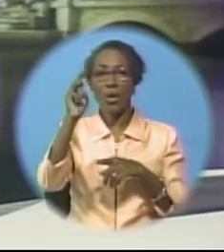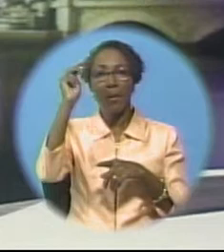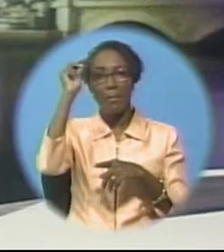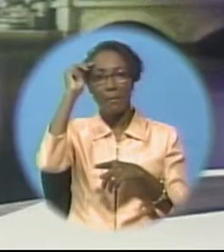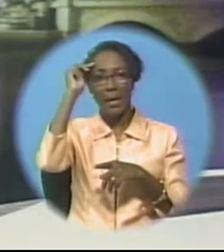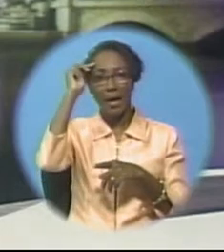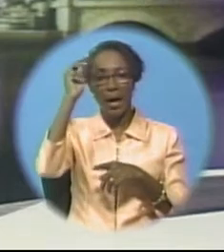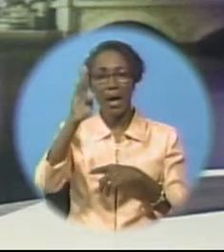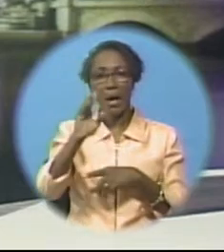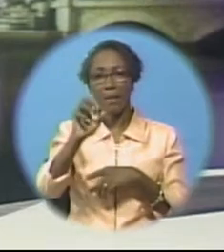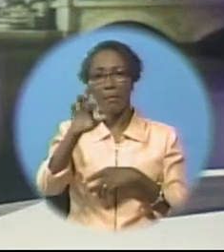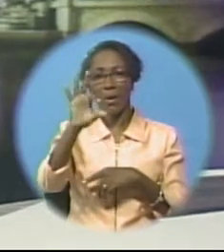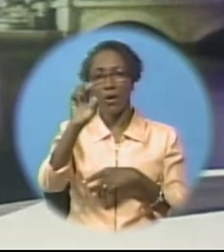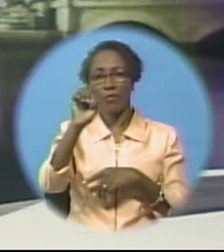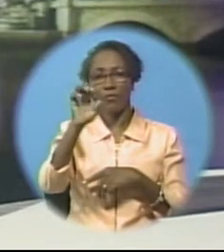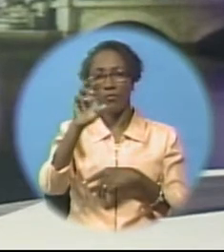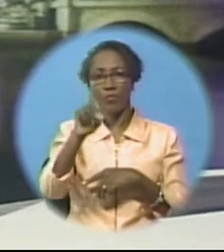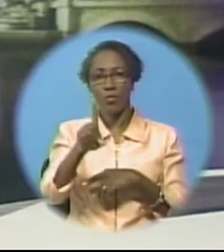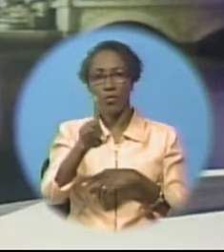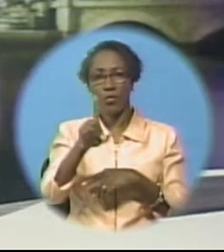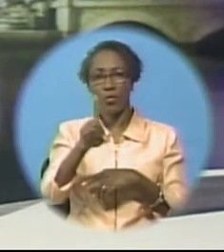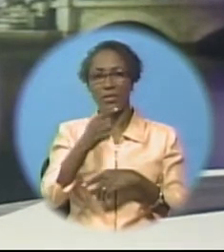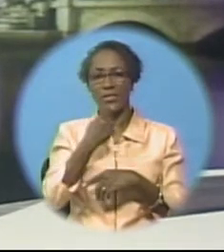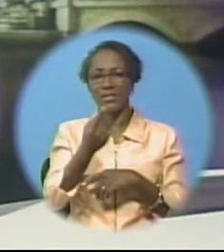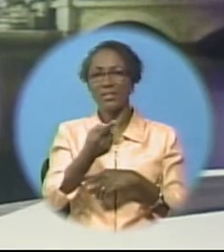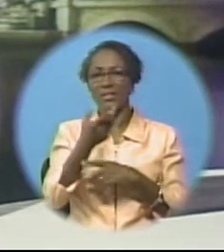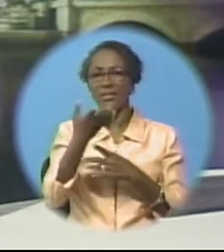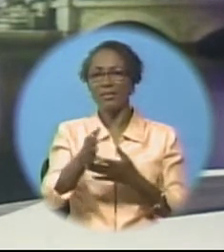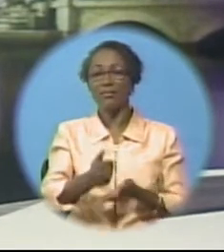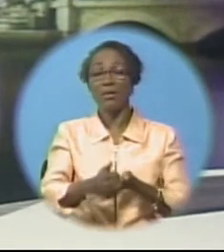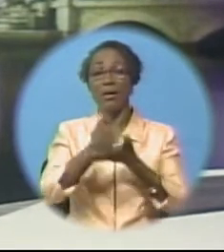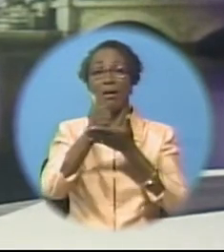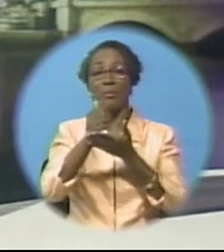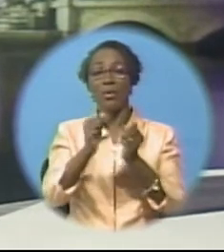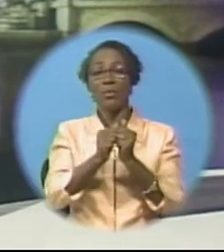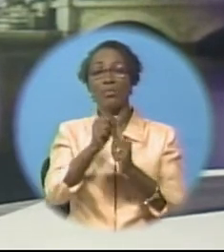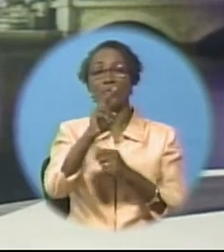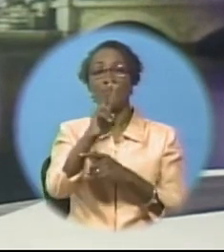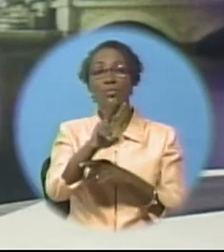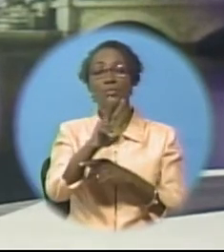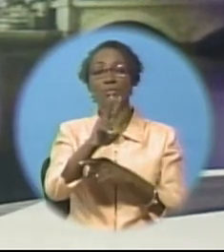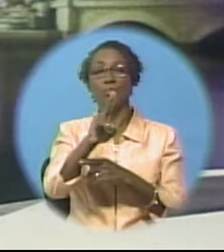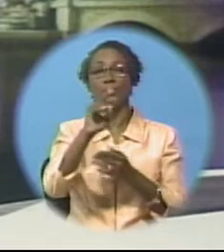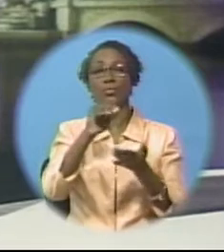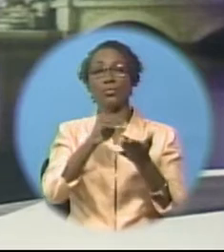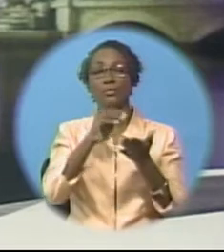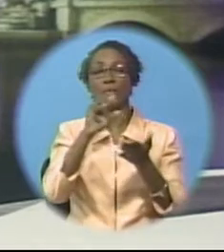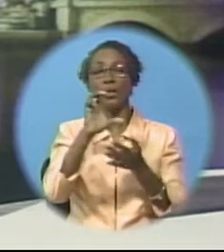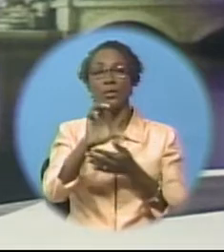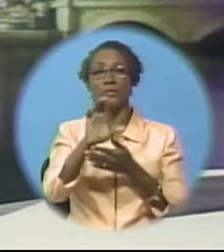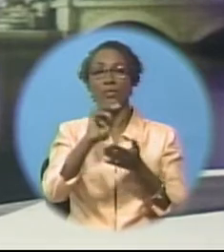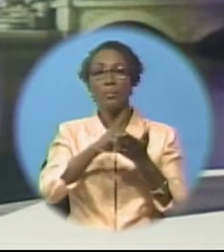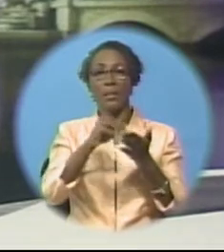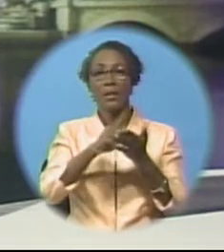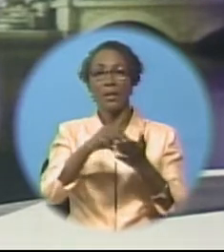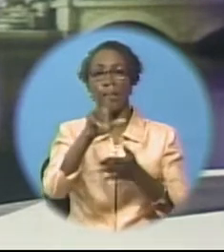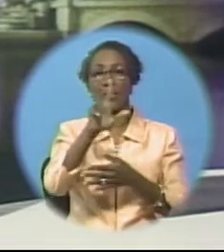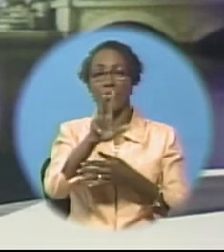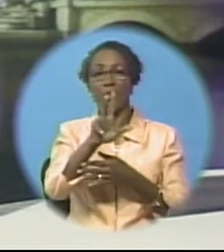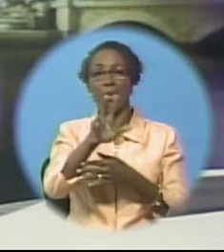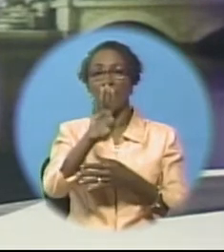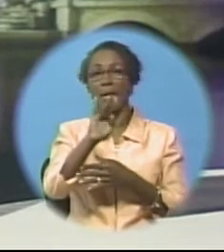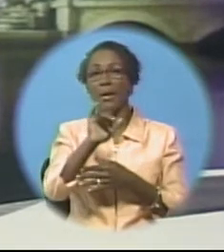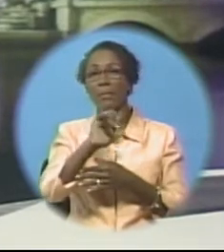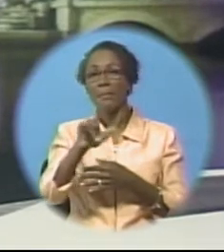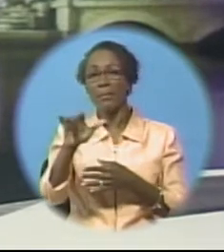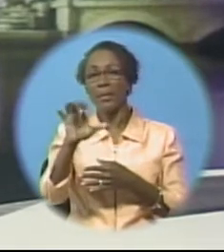has provided close to 200 million euros in assistance to Barbados and just over 3 billion euros regionally. Ambassador Barford says